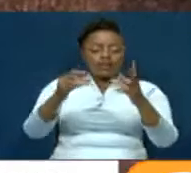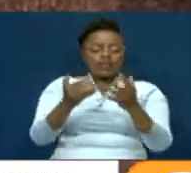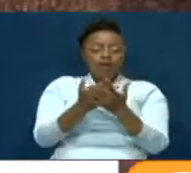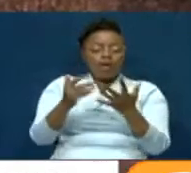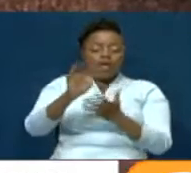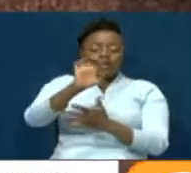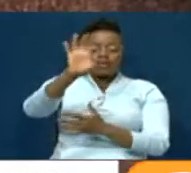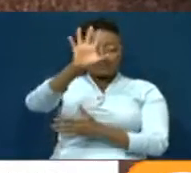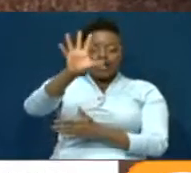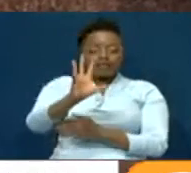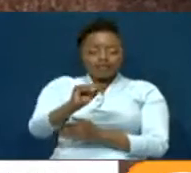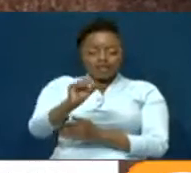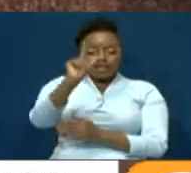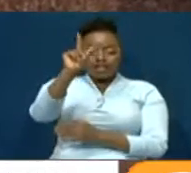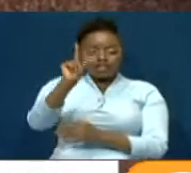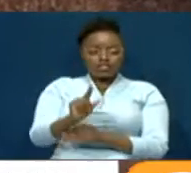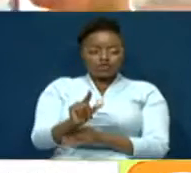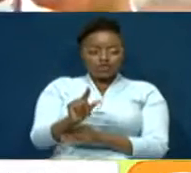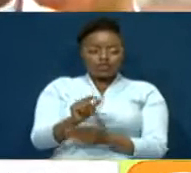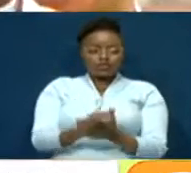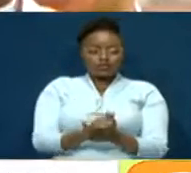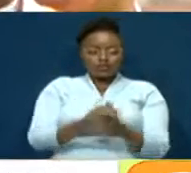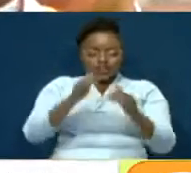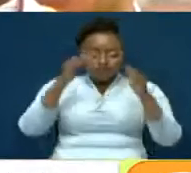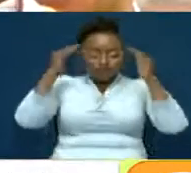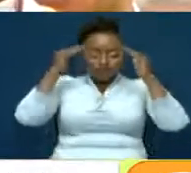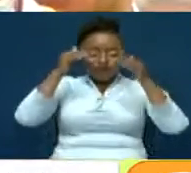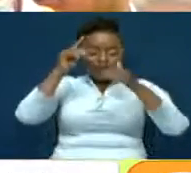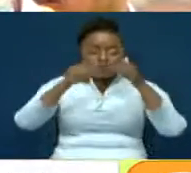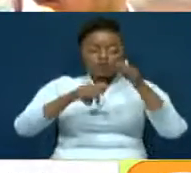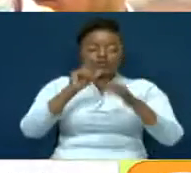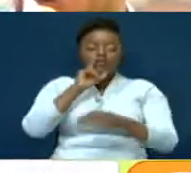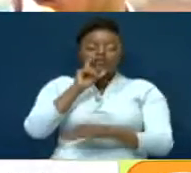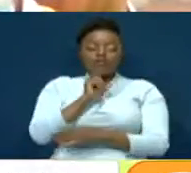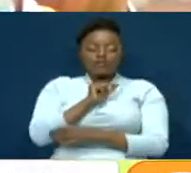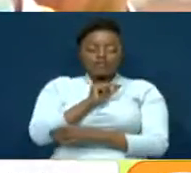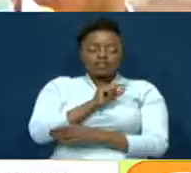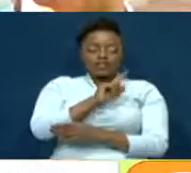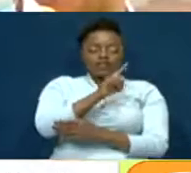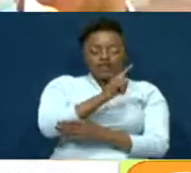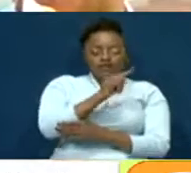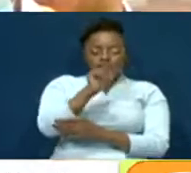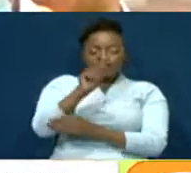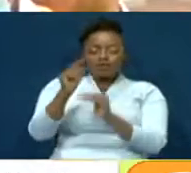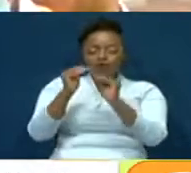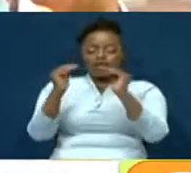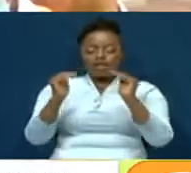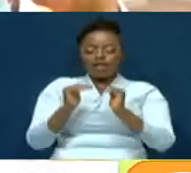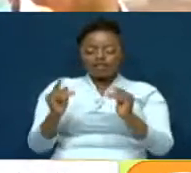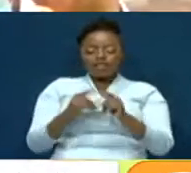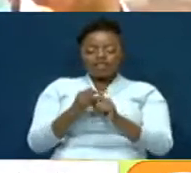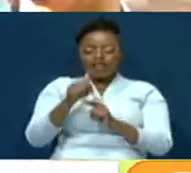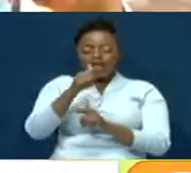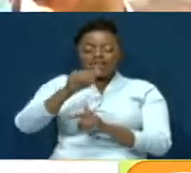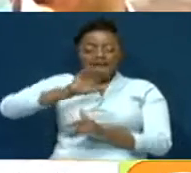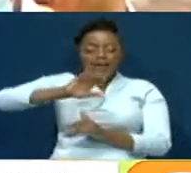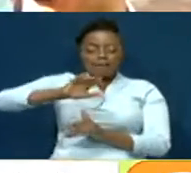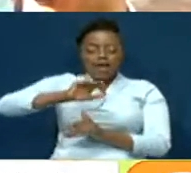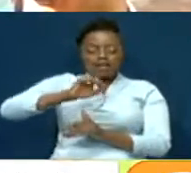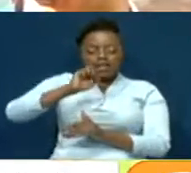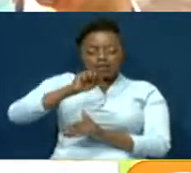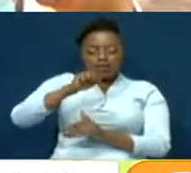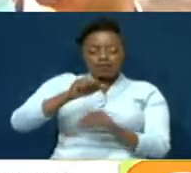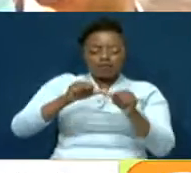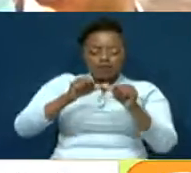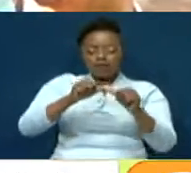East African region. Phase three, but our focus now is just to finish phase one and phase two. Then the other one,